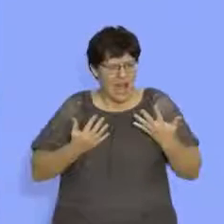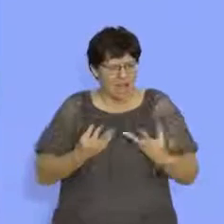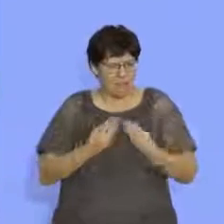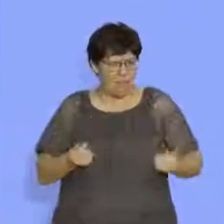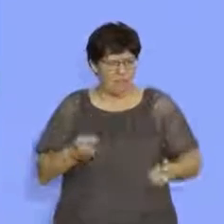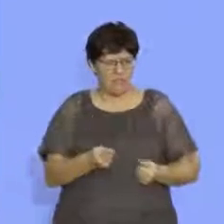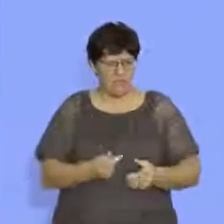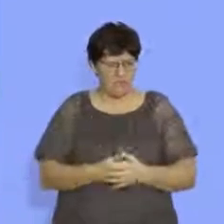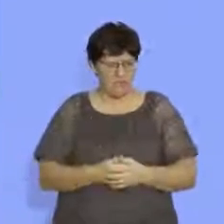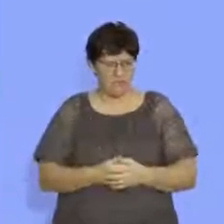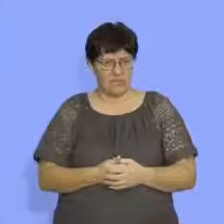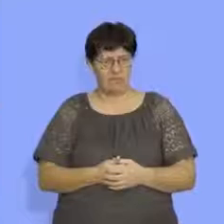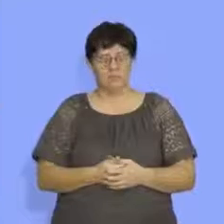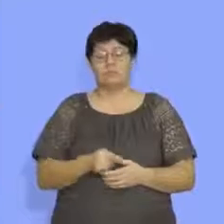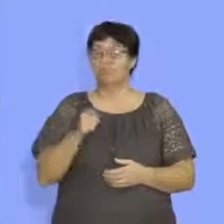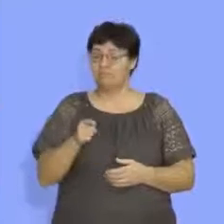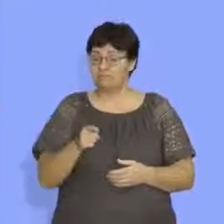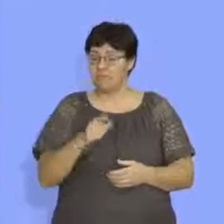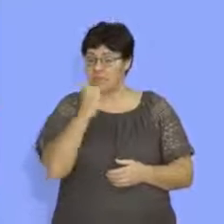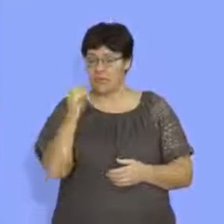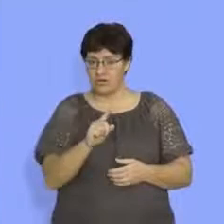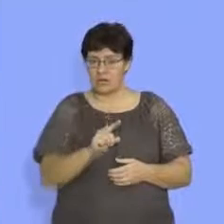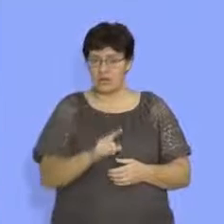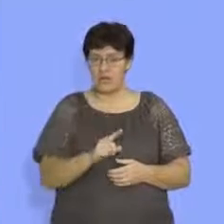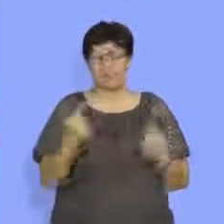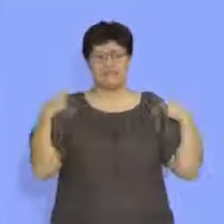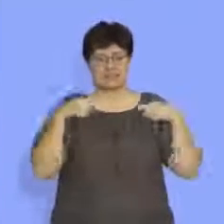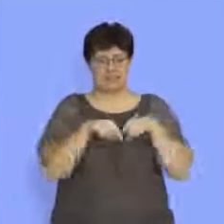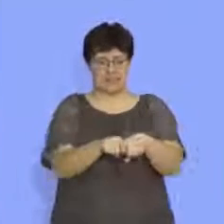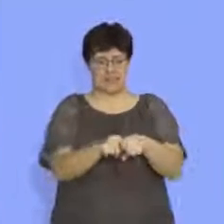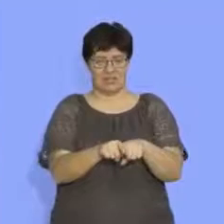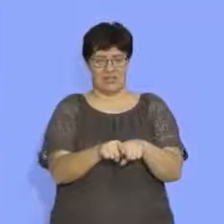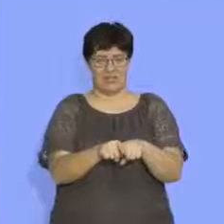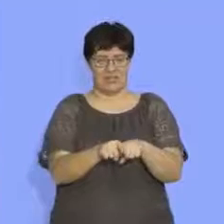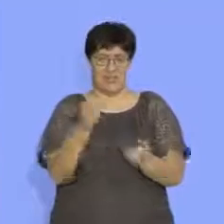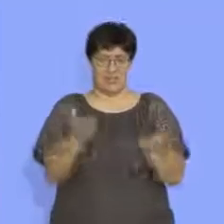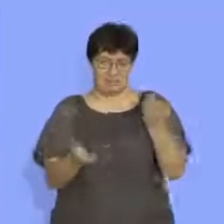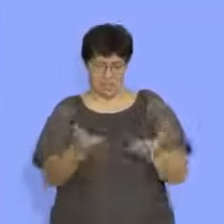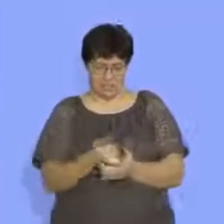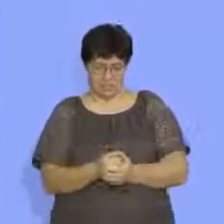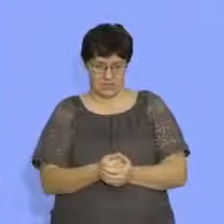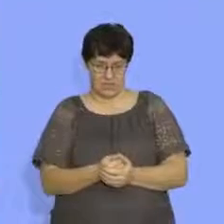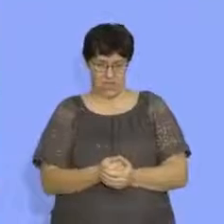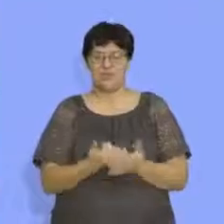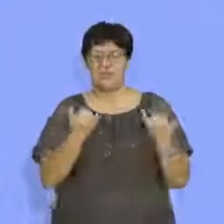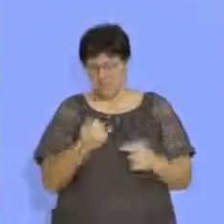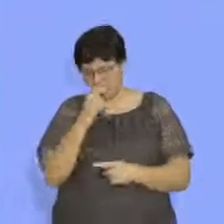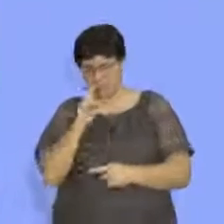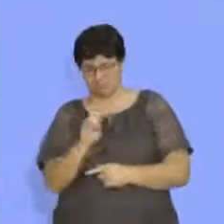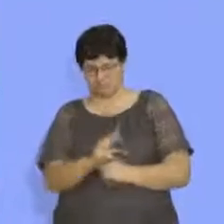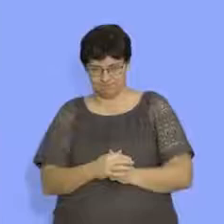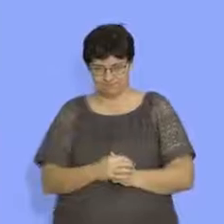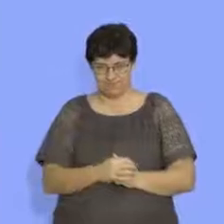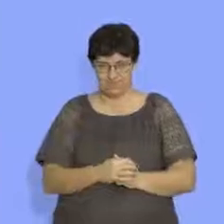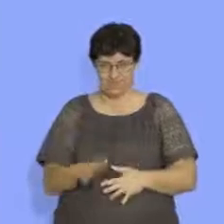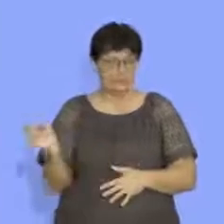then solve this, right? This is then called simultaneous equations, which is what we're now looking at